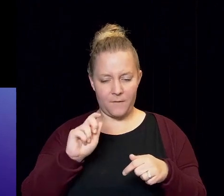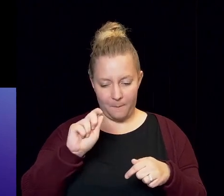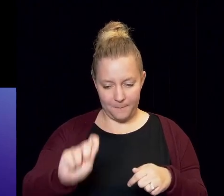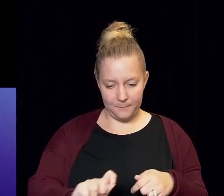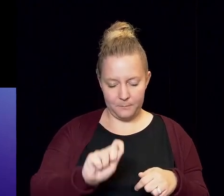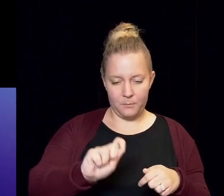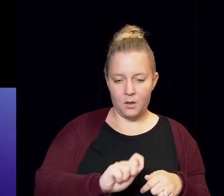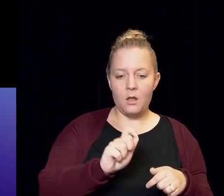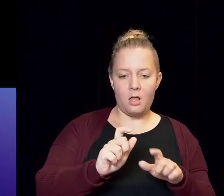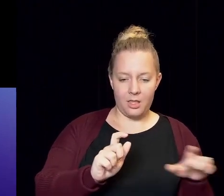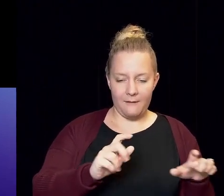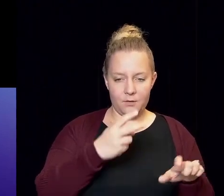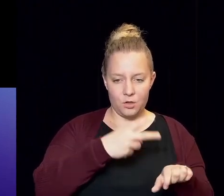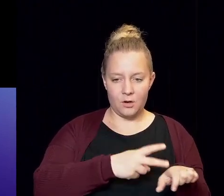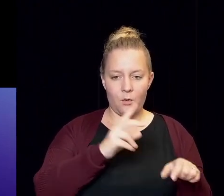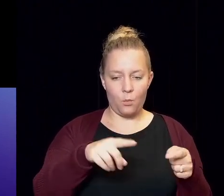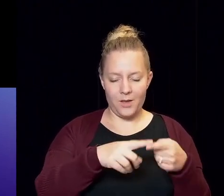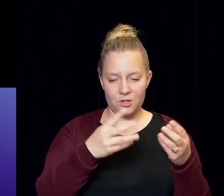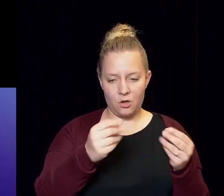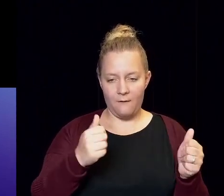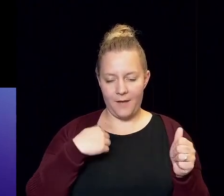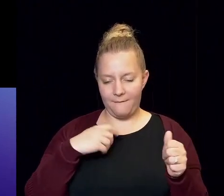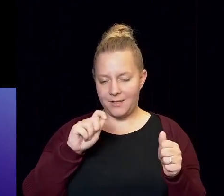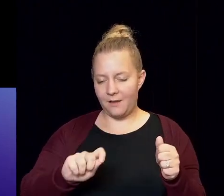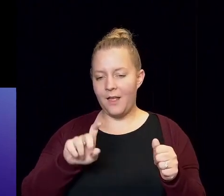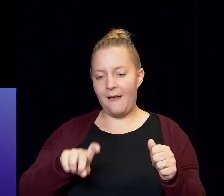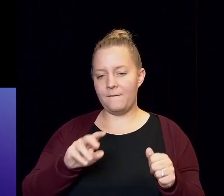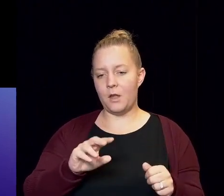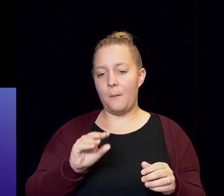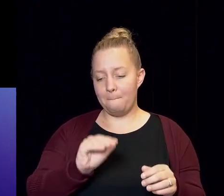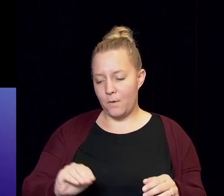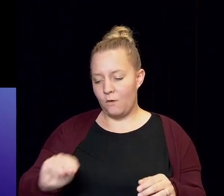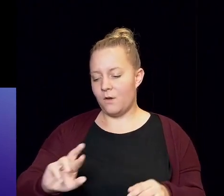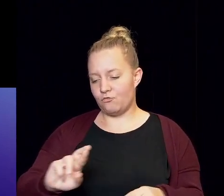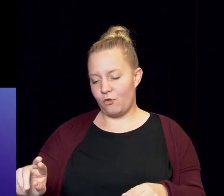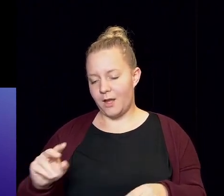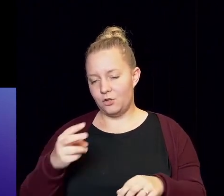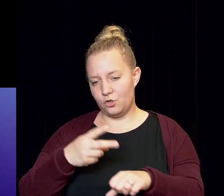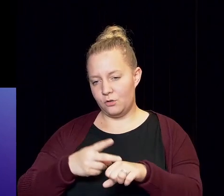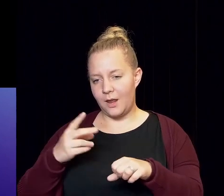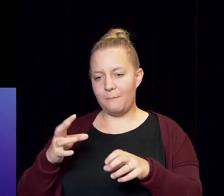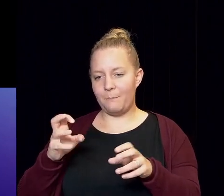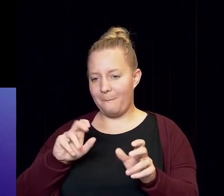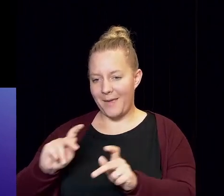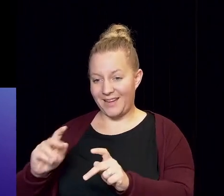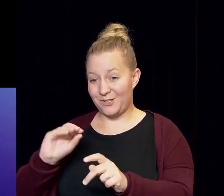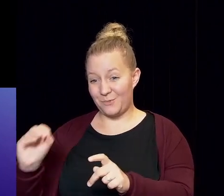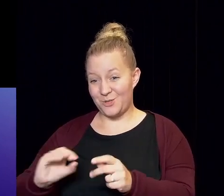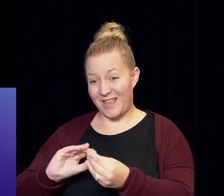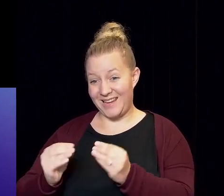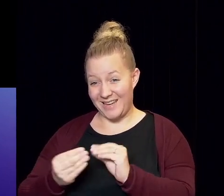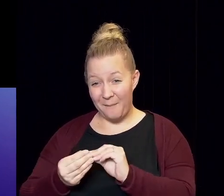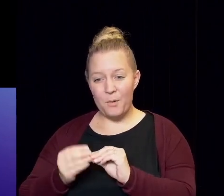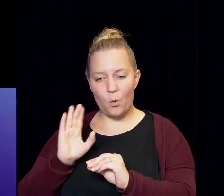when we solve it out and we get that decimal number, we're having to move it to the right twice again to get it back to what that percent number